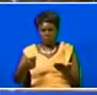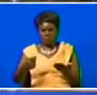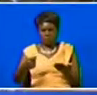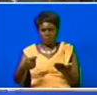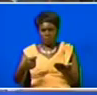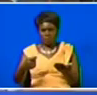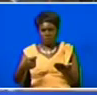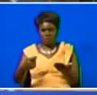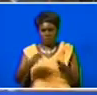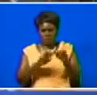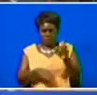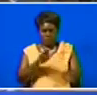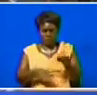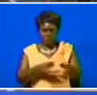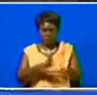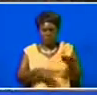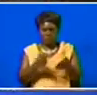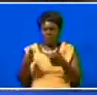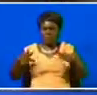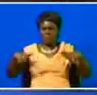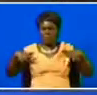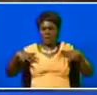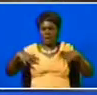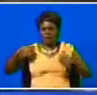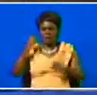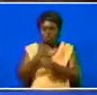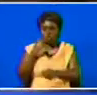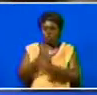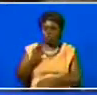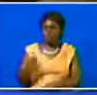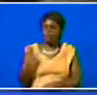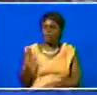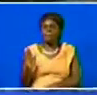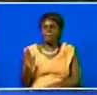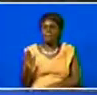writing means the tailors in this workshop are proud of their livelihood in the camp.